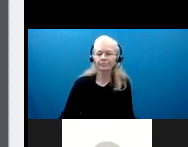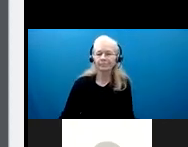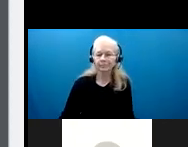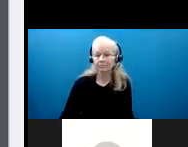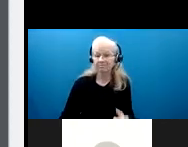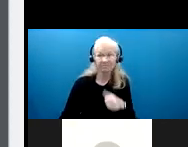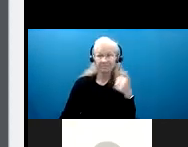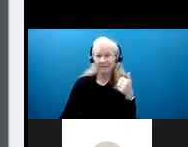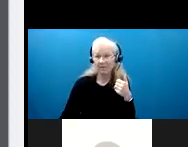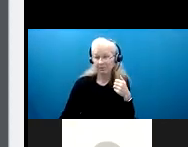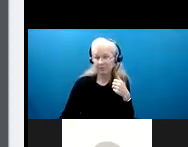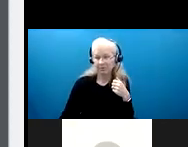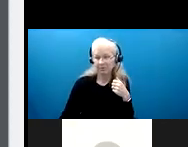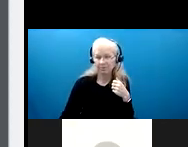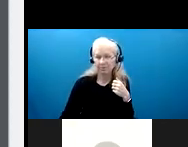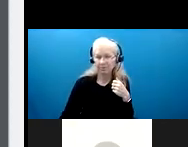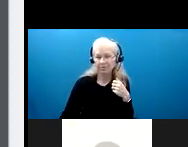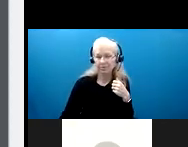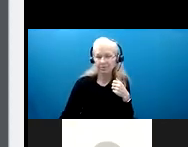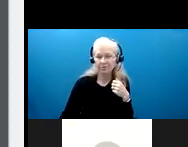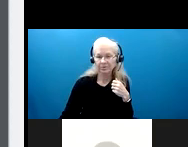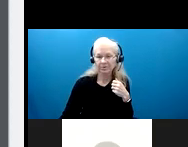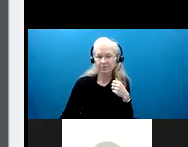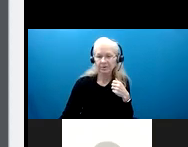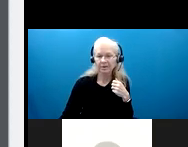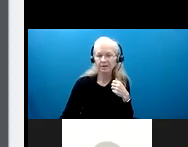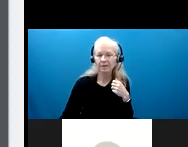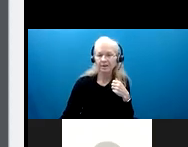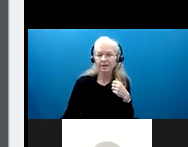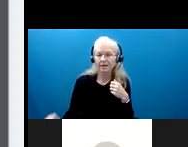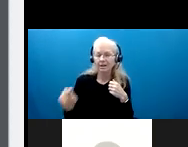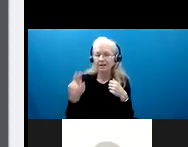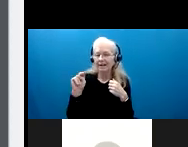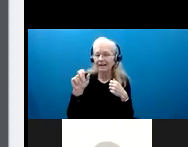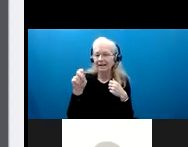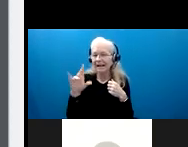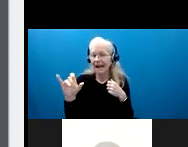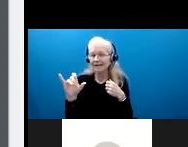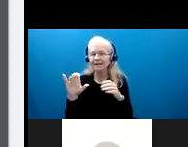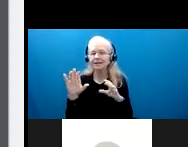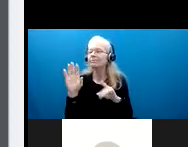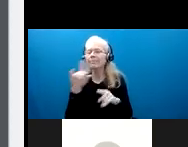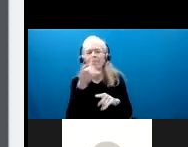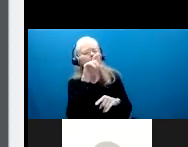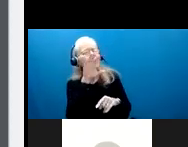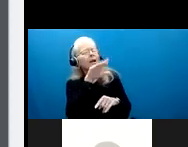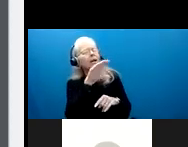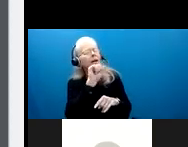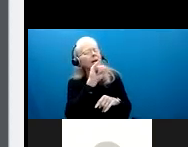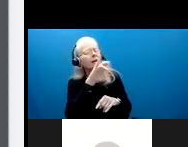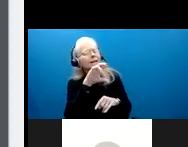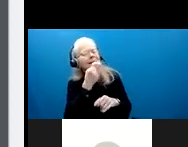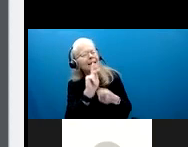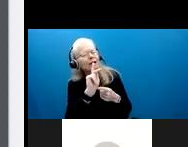Anyone else before we move on to the next one? Can I ask, Sirk, can you expand on why you